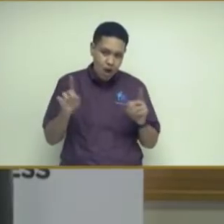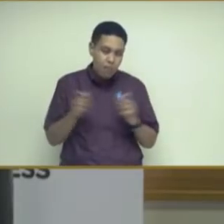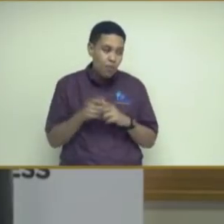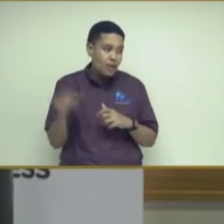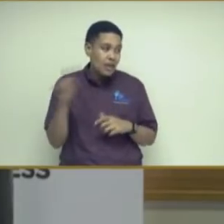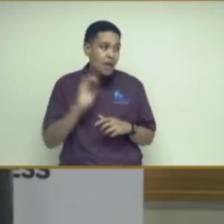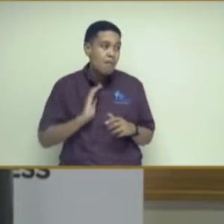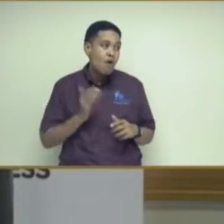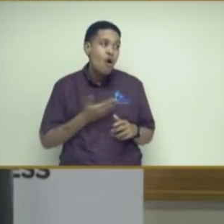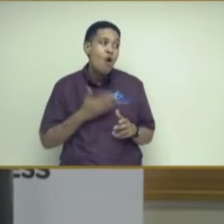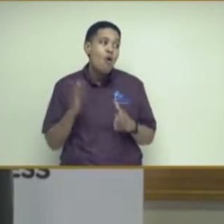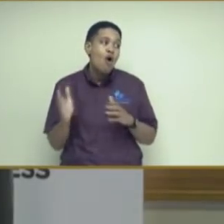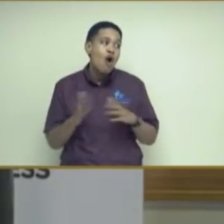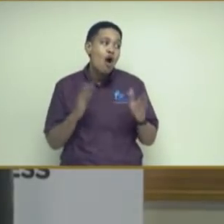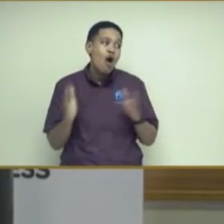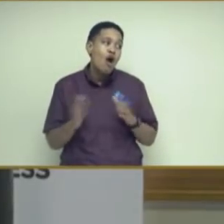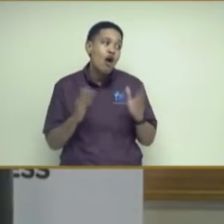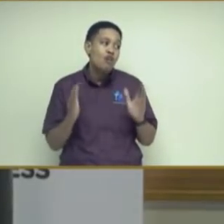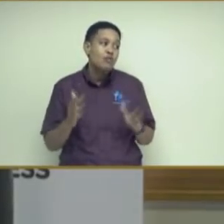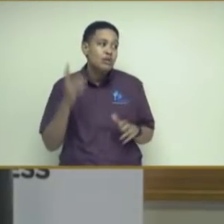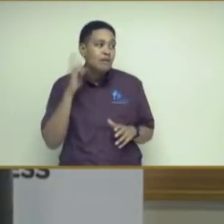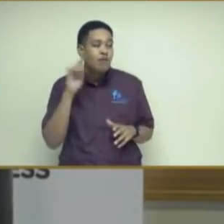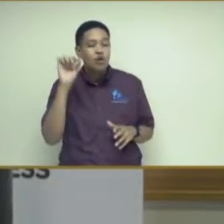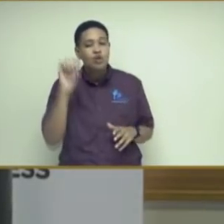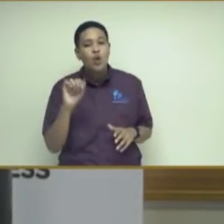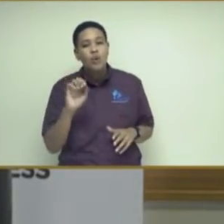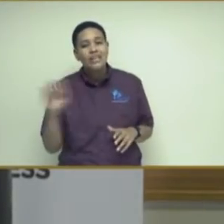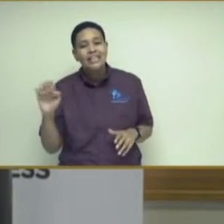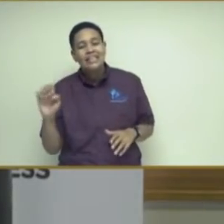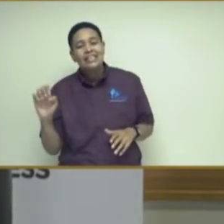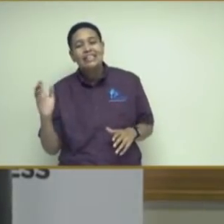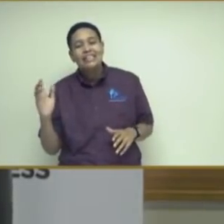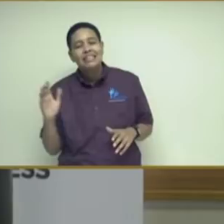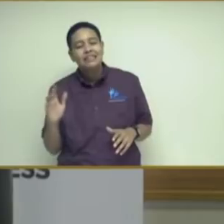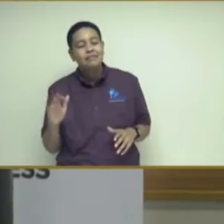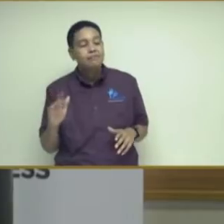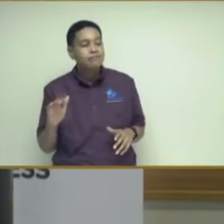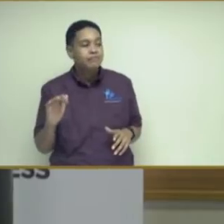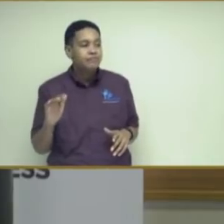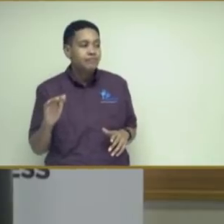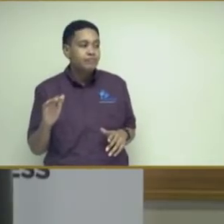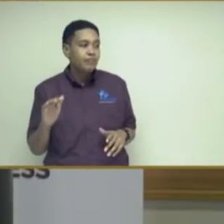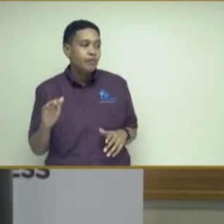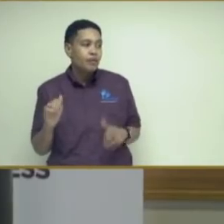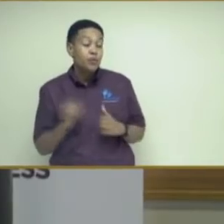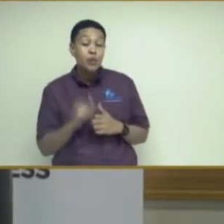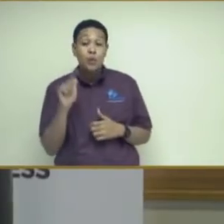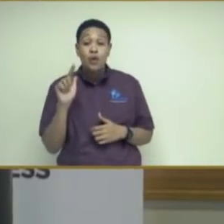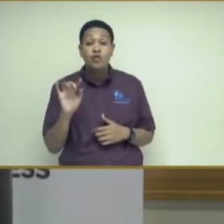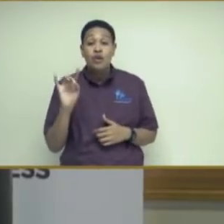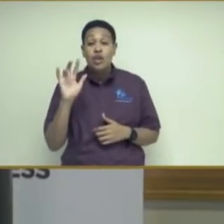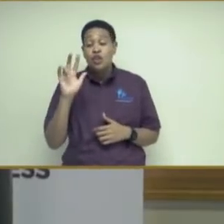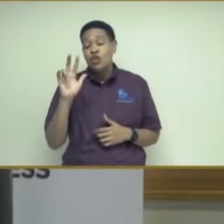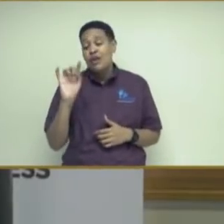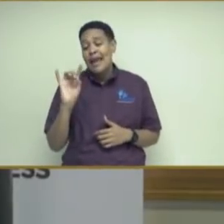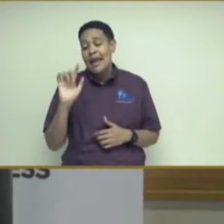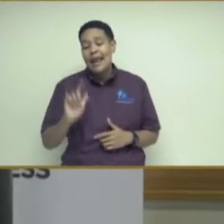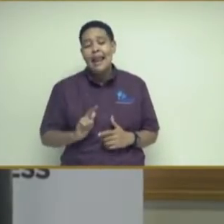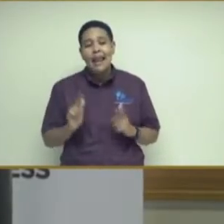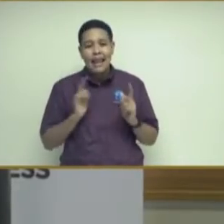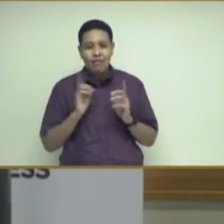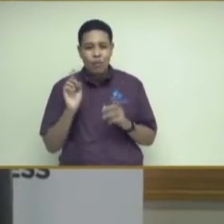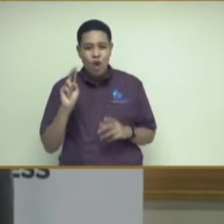our arrangement is for the Southeast region with the 138 Living